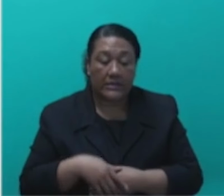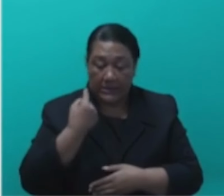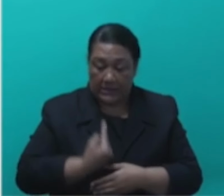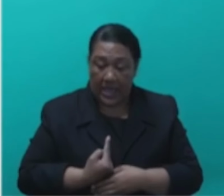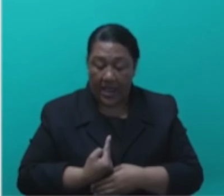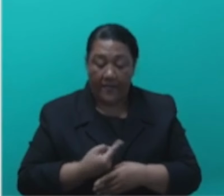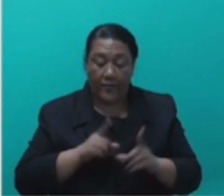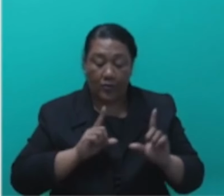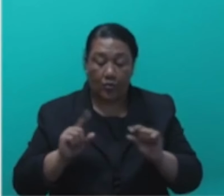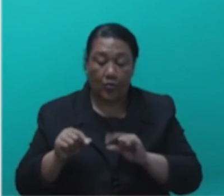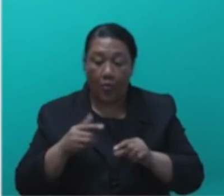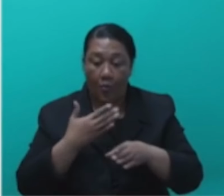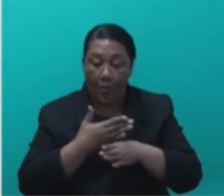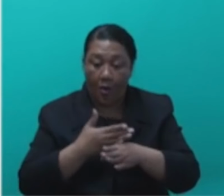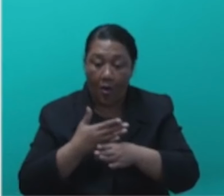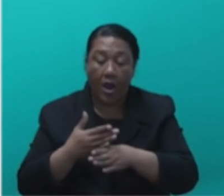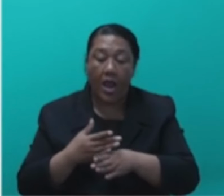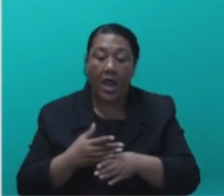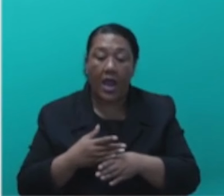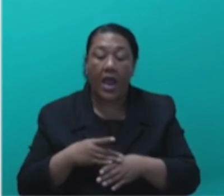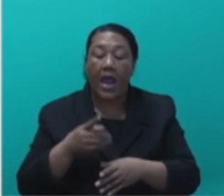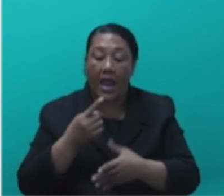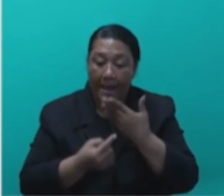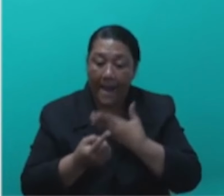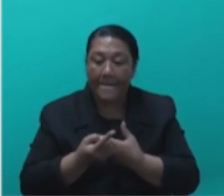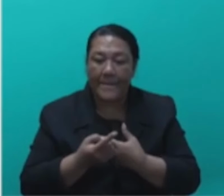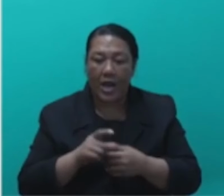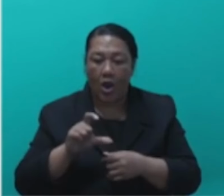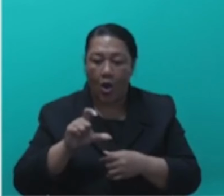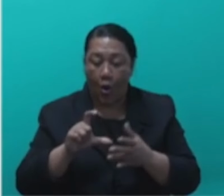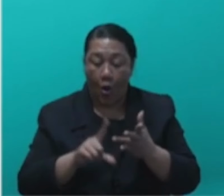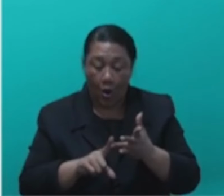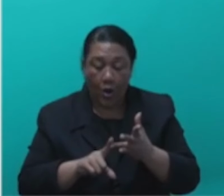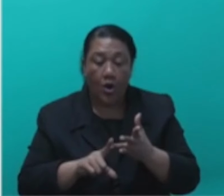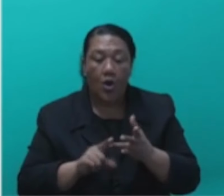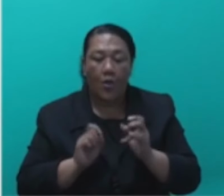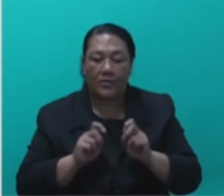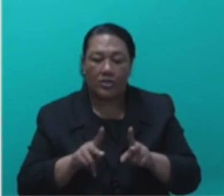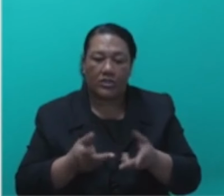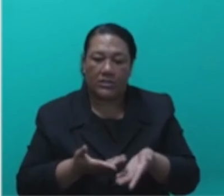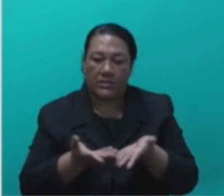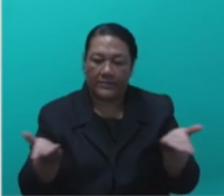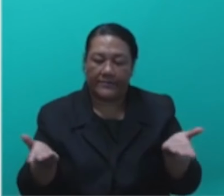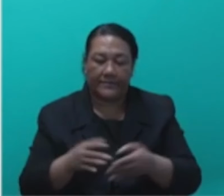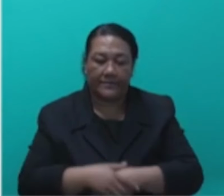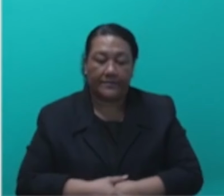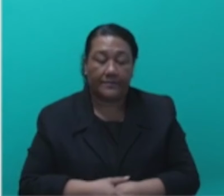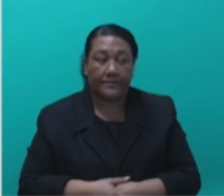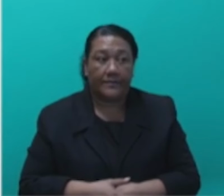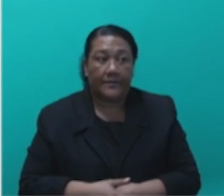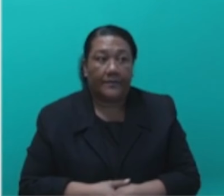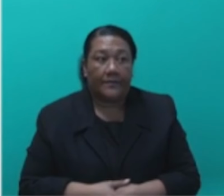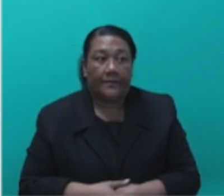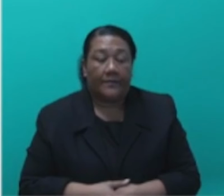provisions, and open code-sharing opportunities. I'm confident, Mr. Speaker, sir, that this will